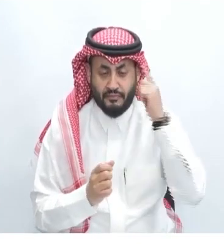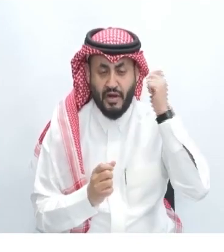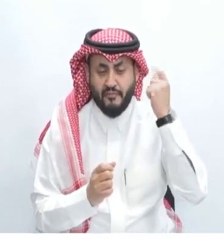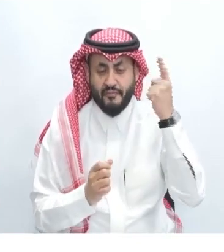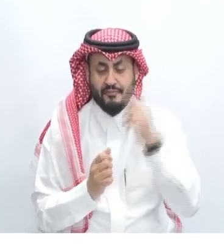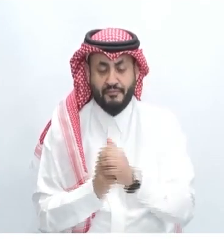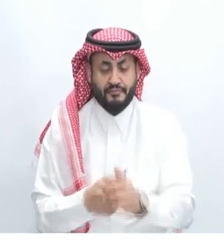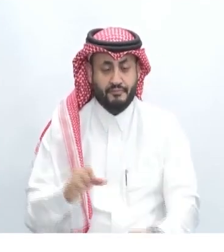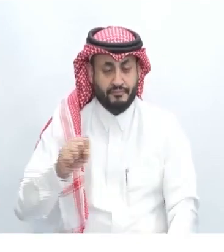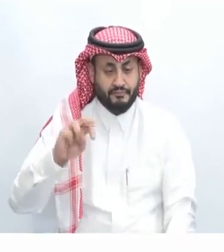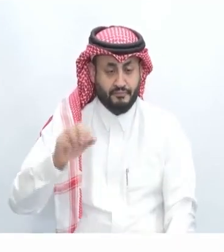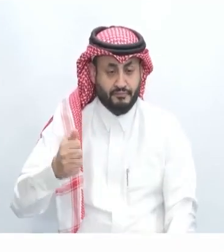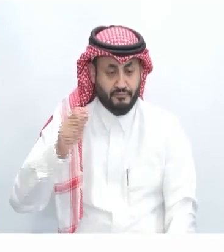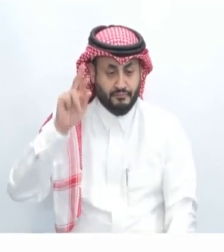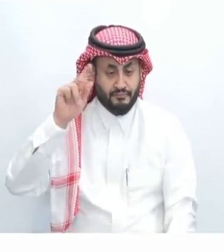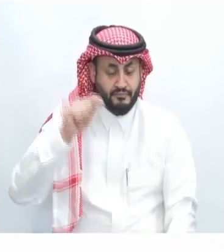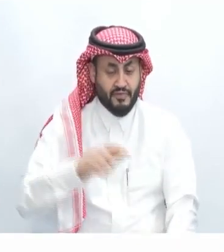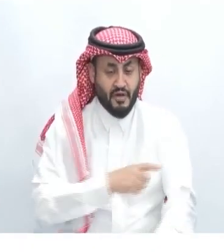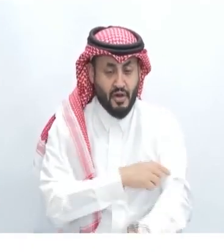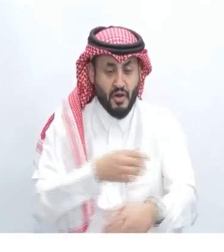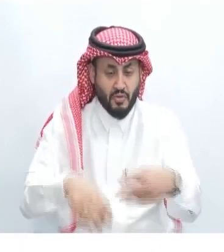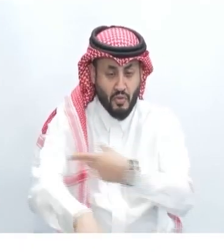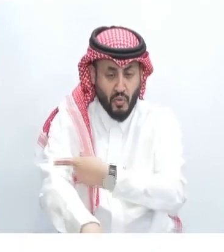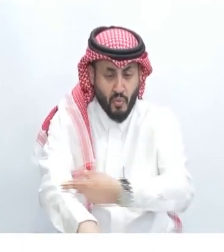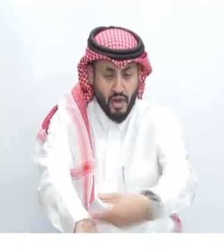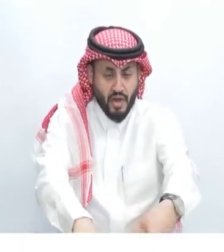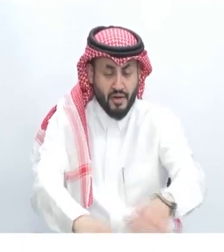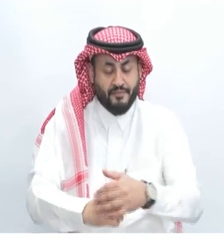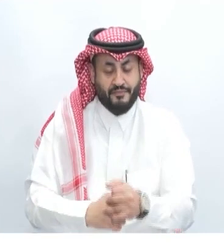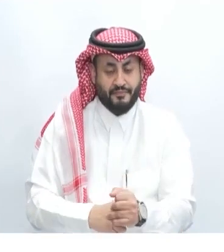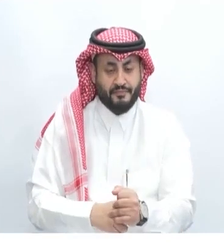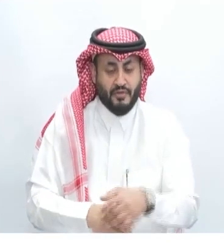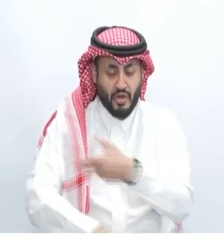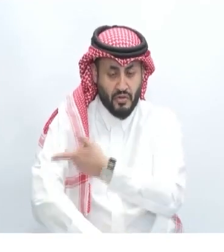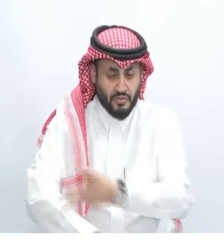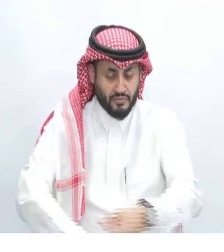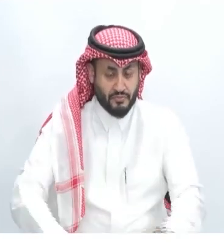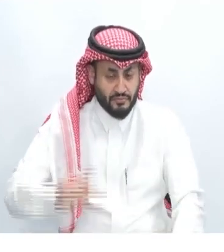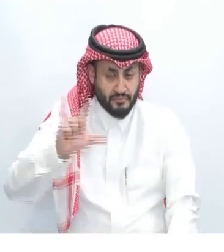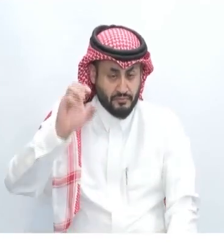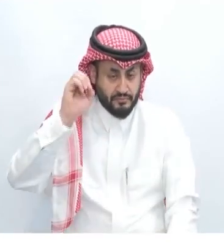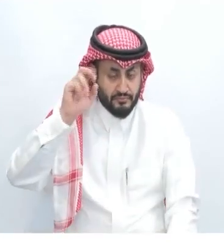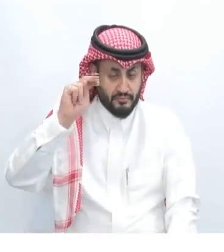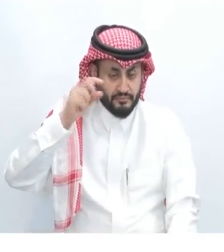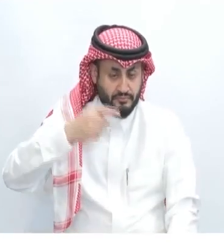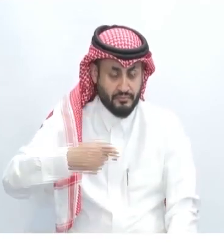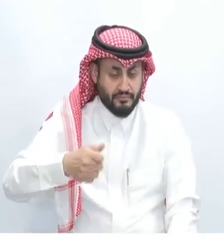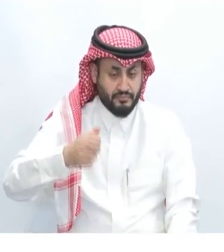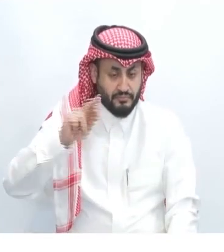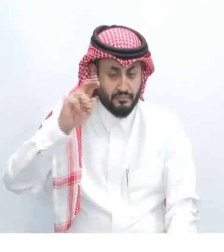smart and they have long arms. They are smart and they have long